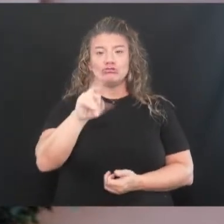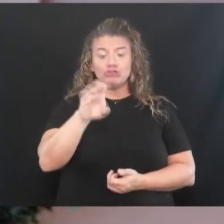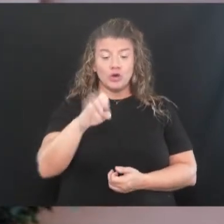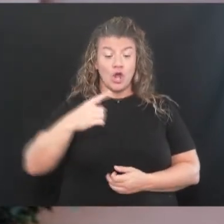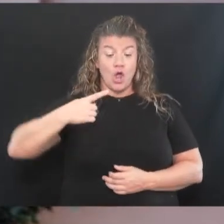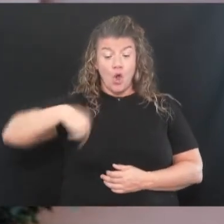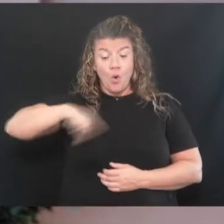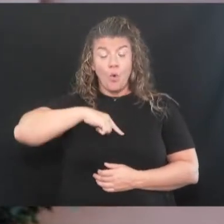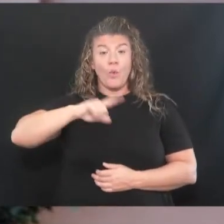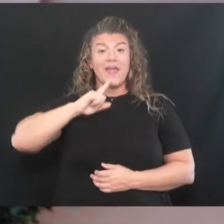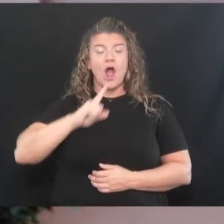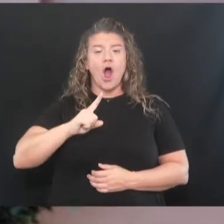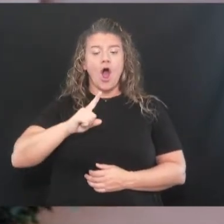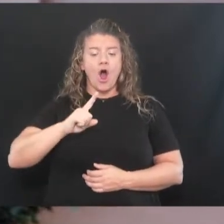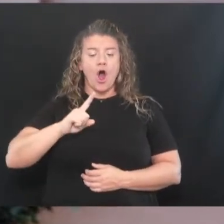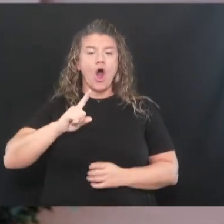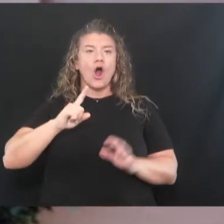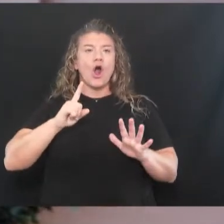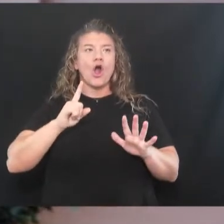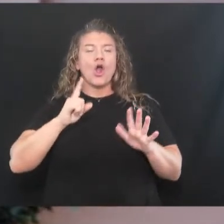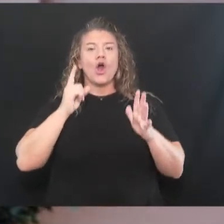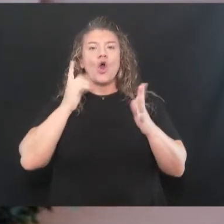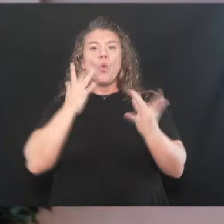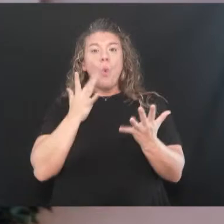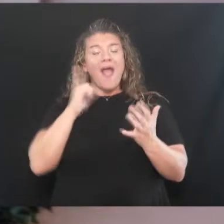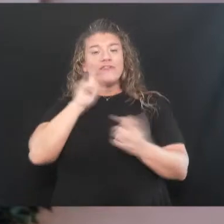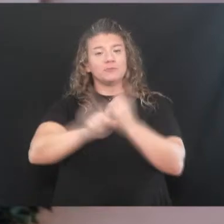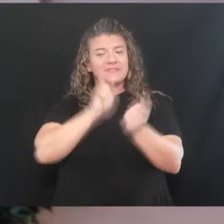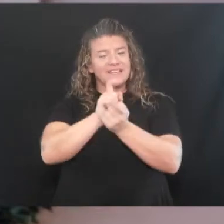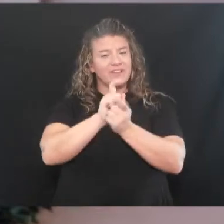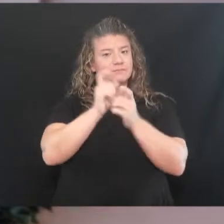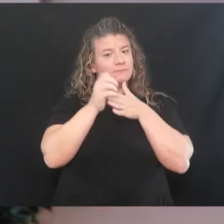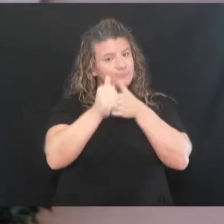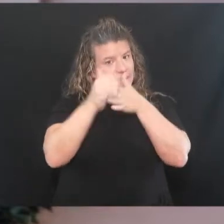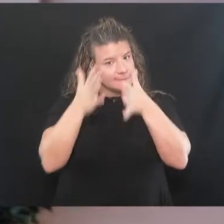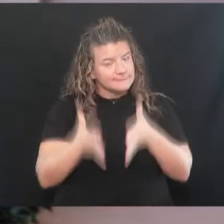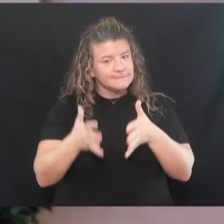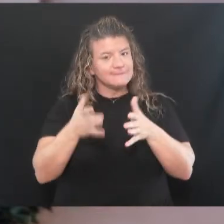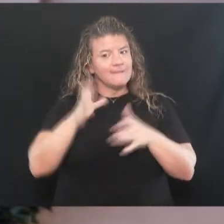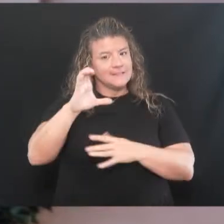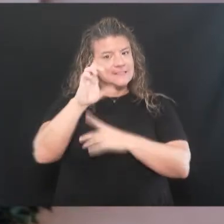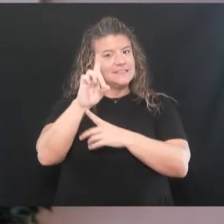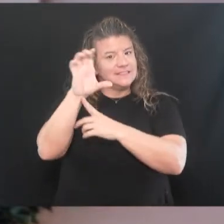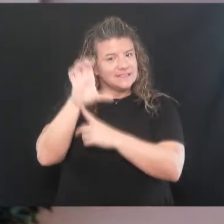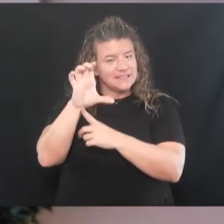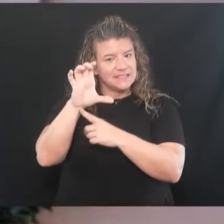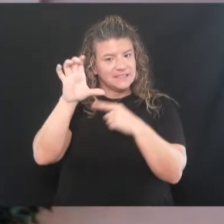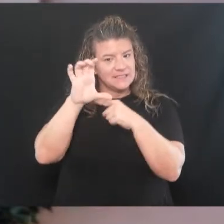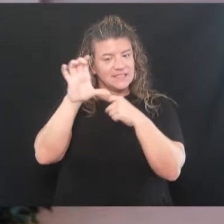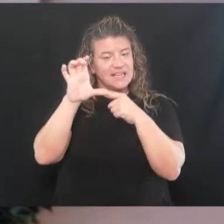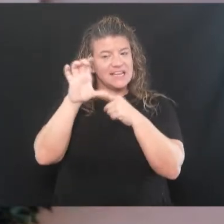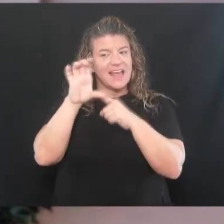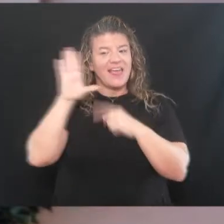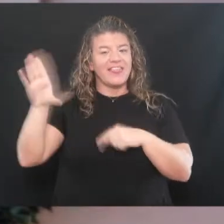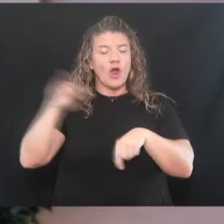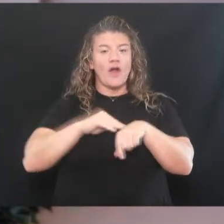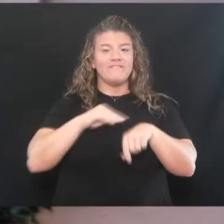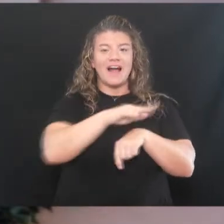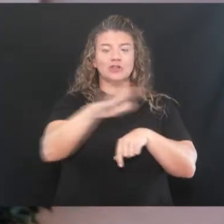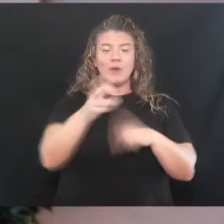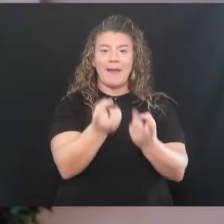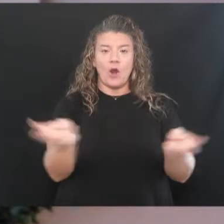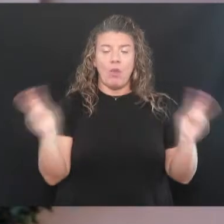we are going to wait for specific guidance from the Centers for Disease Control, their advisory